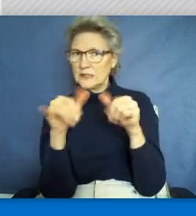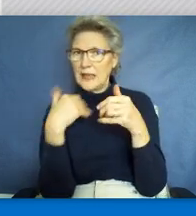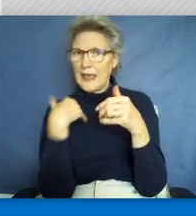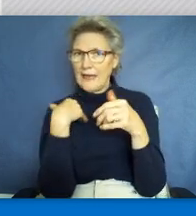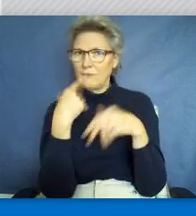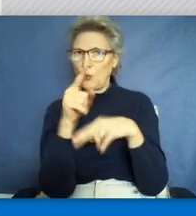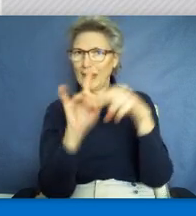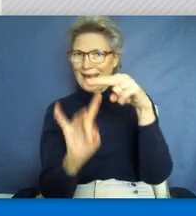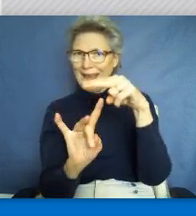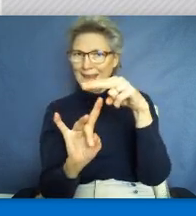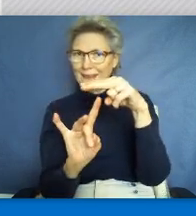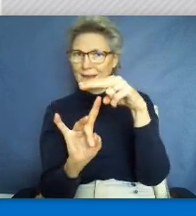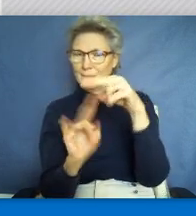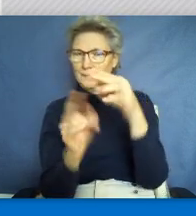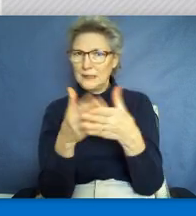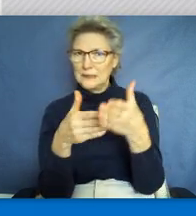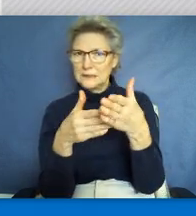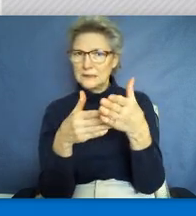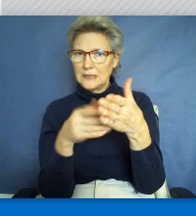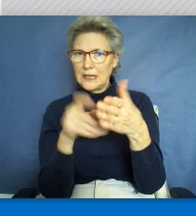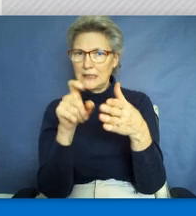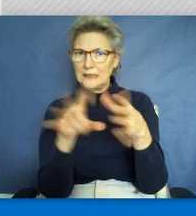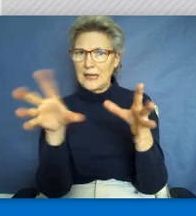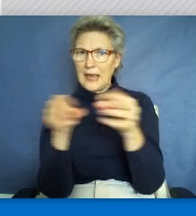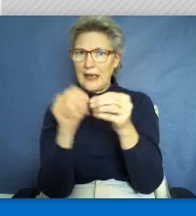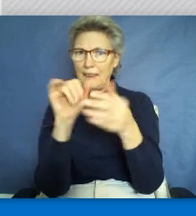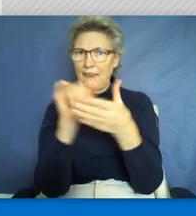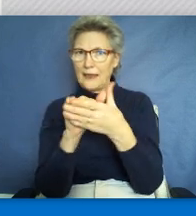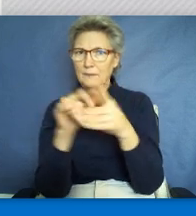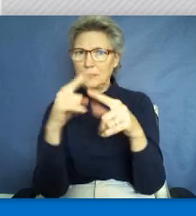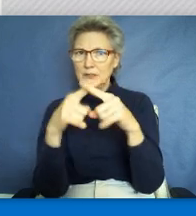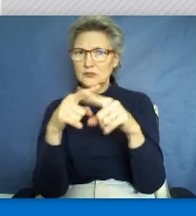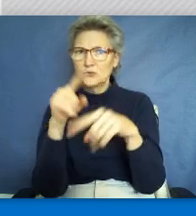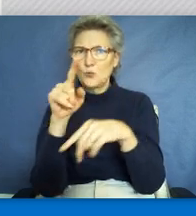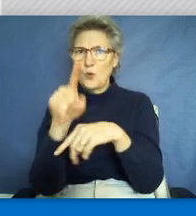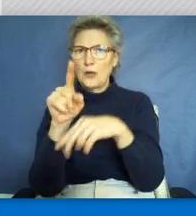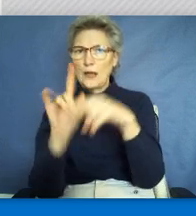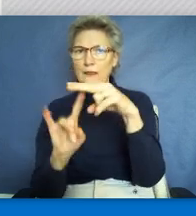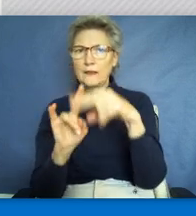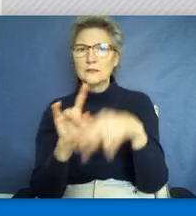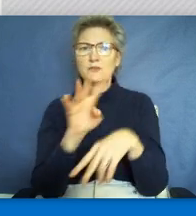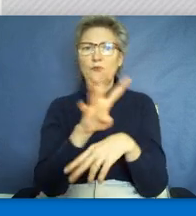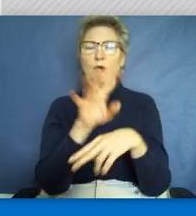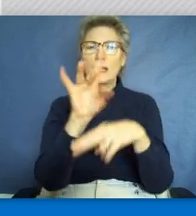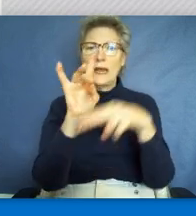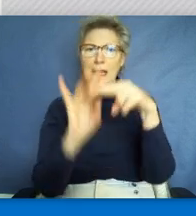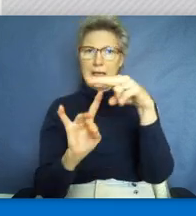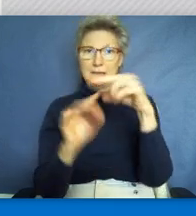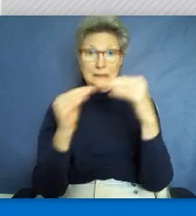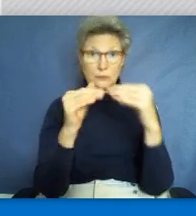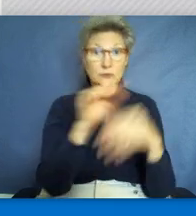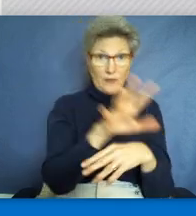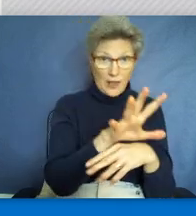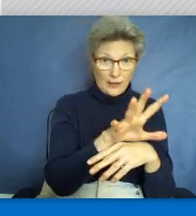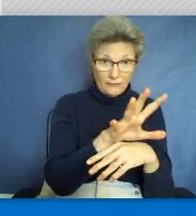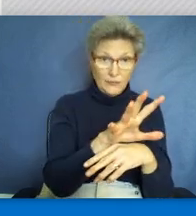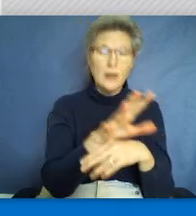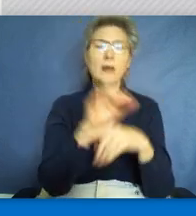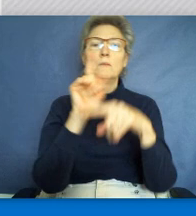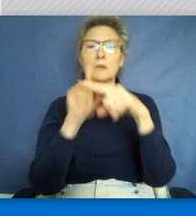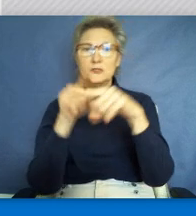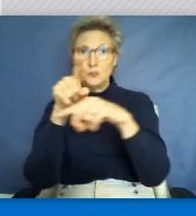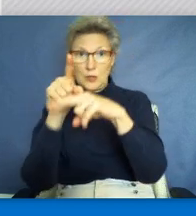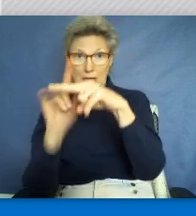this 1/8 piece. So I'm going to need to add that to that. So 4 and 8/8 plus